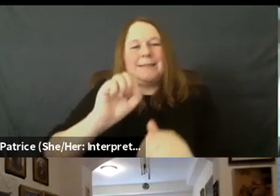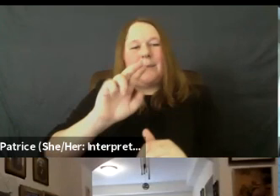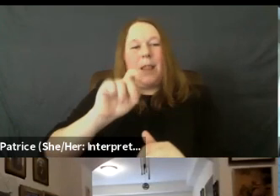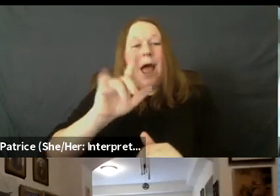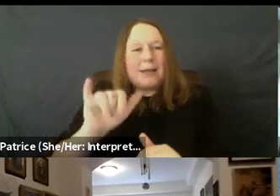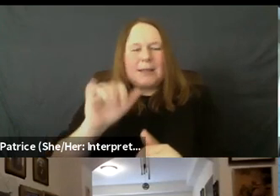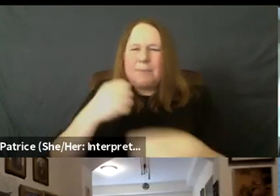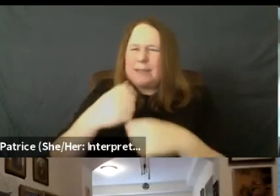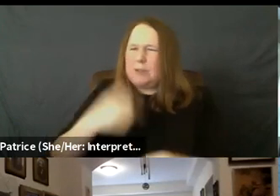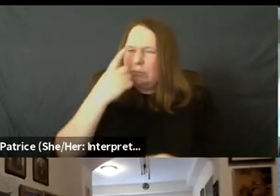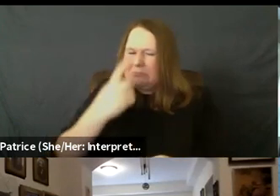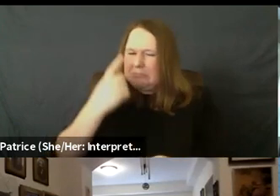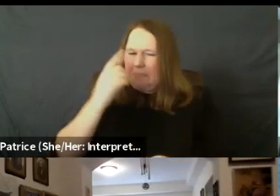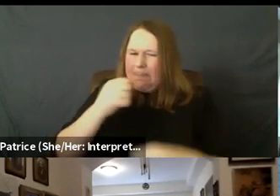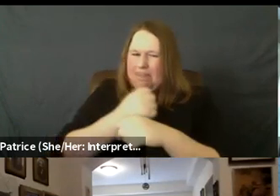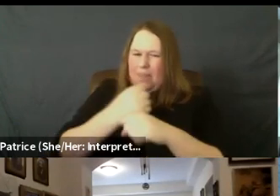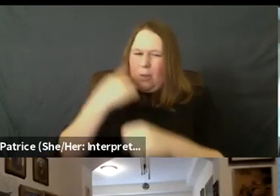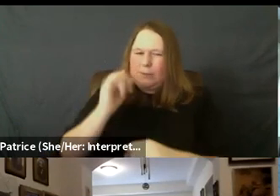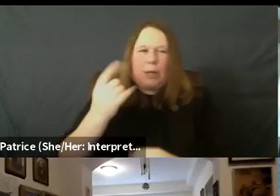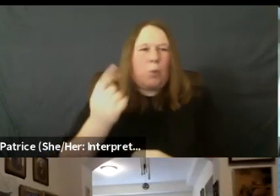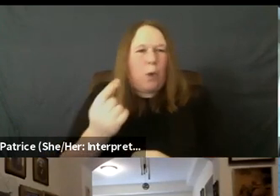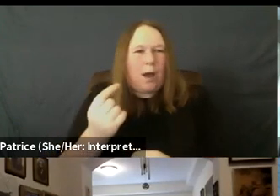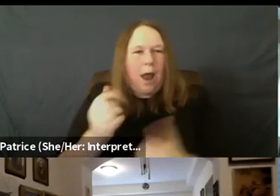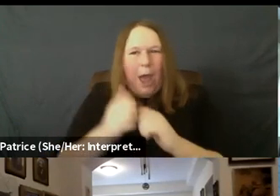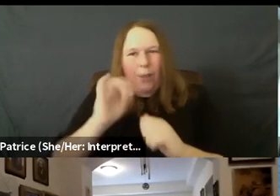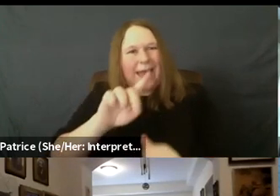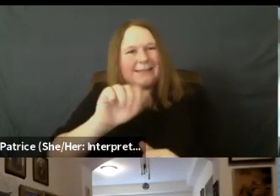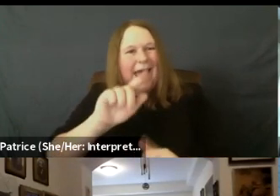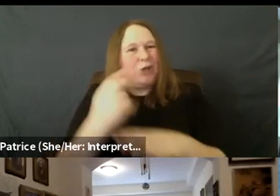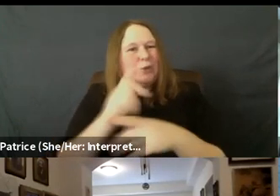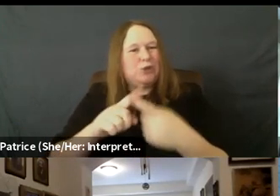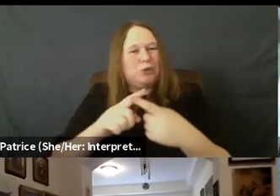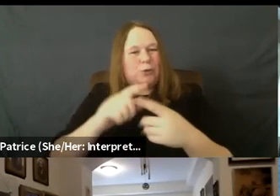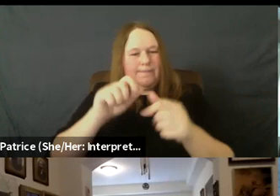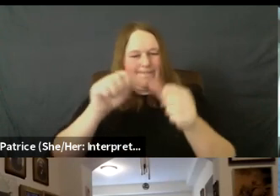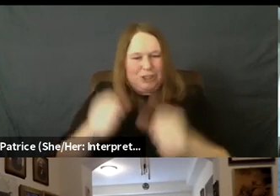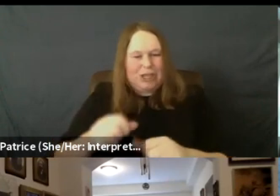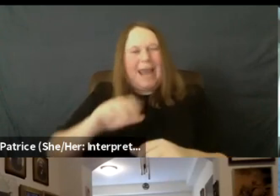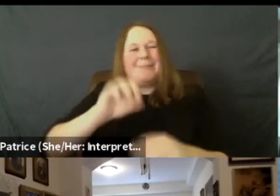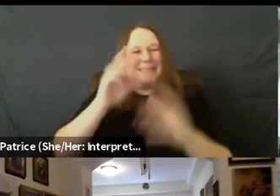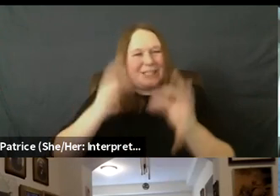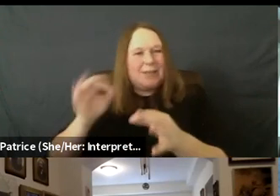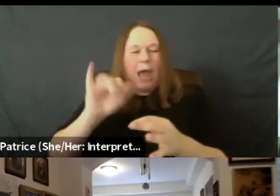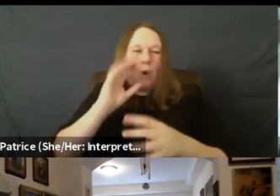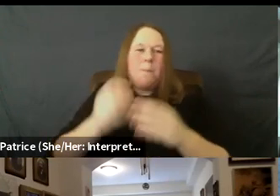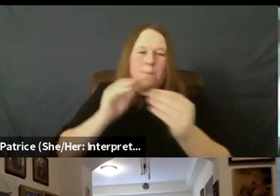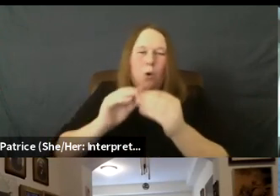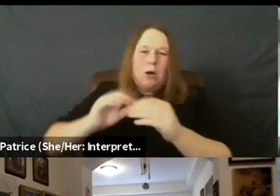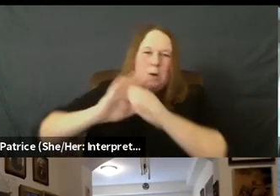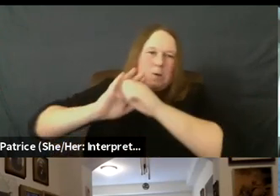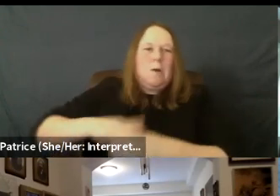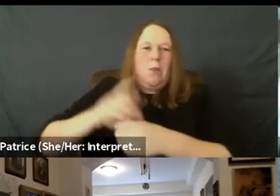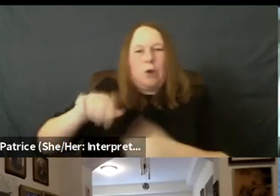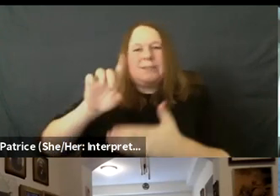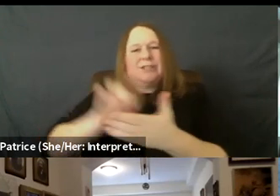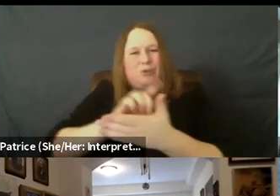makes us wonder, what will these statistics look like? How will that data be used to shape decisions that will further entrench those discriminatory